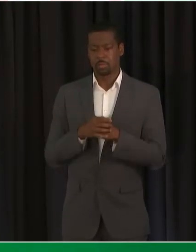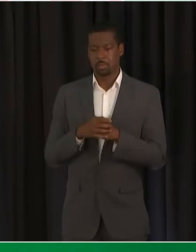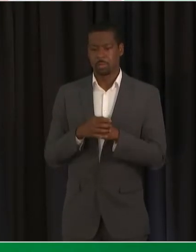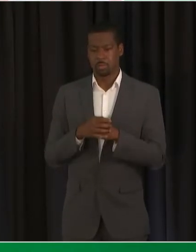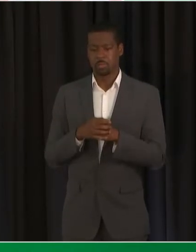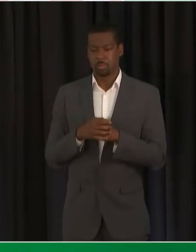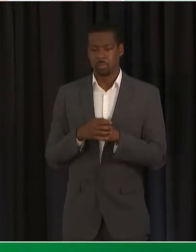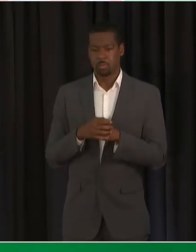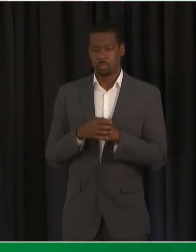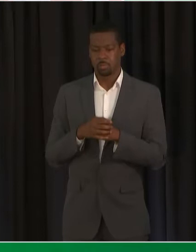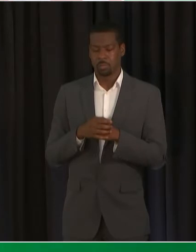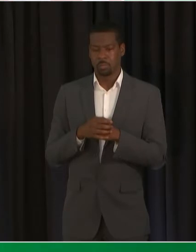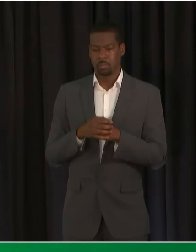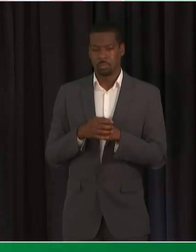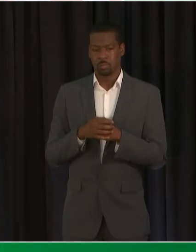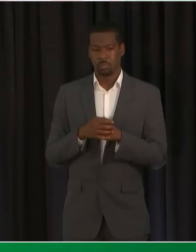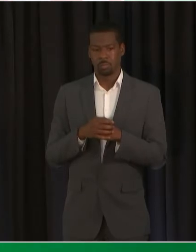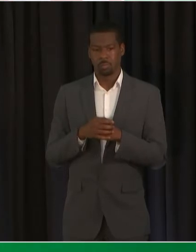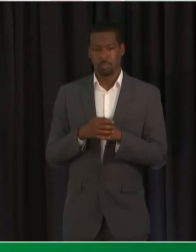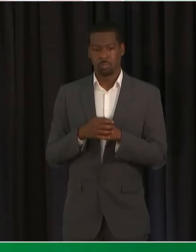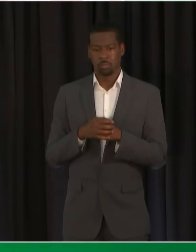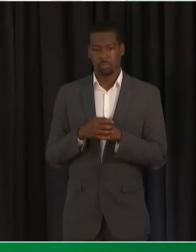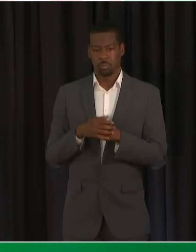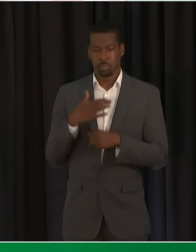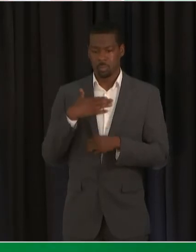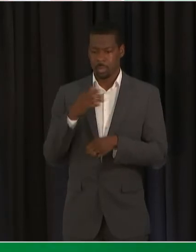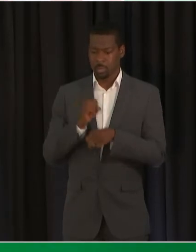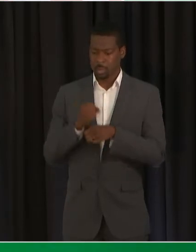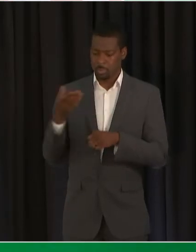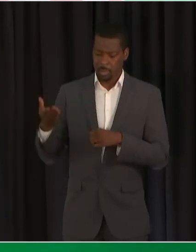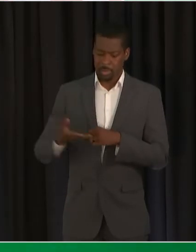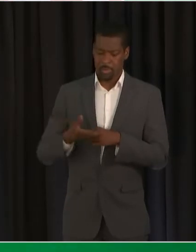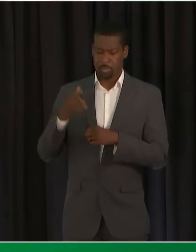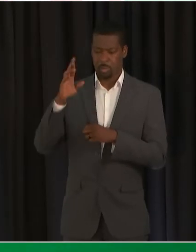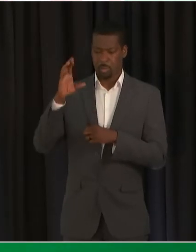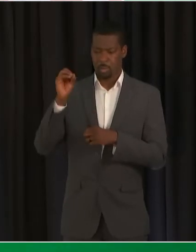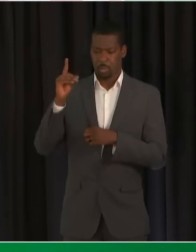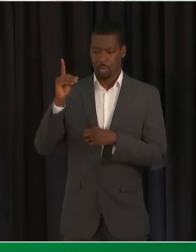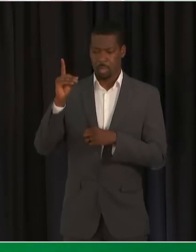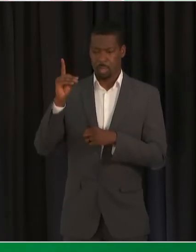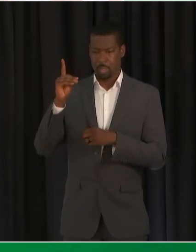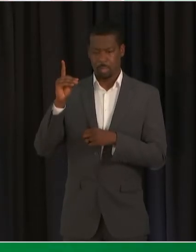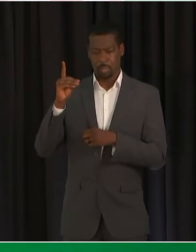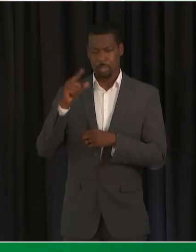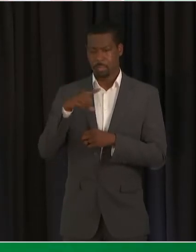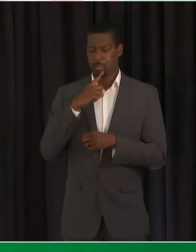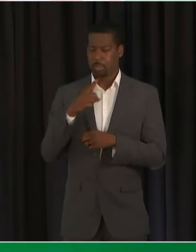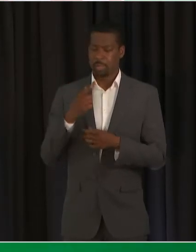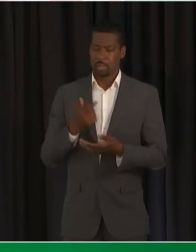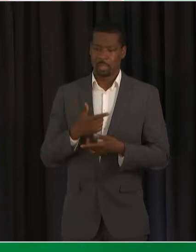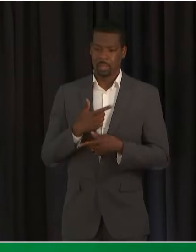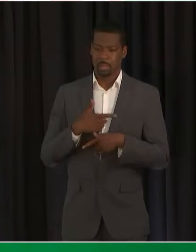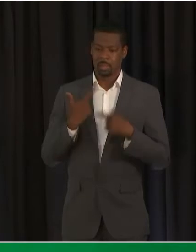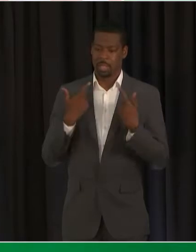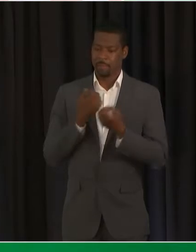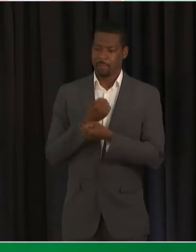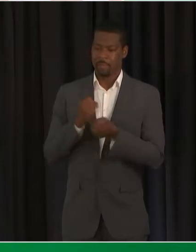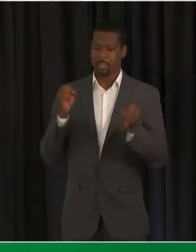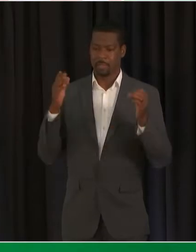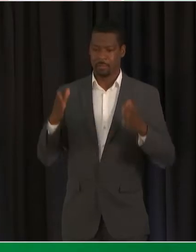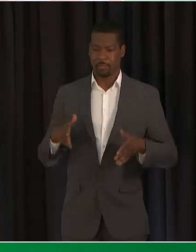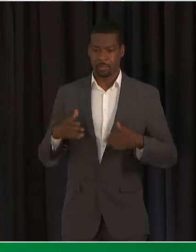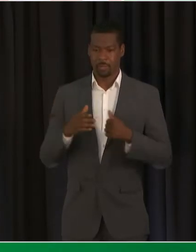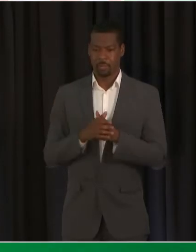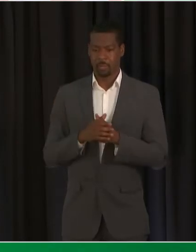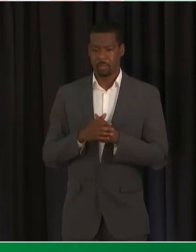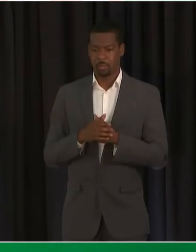piece of that opportunity. So with that, I think it is my job to introduce Rod, who has been a lifesaver for many of our businesses,